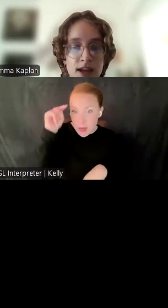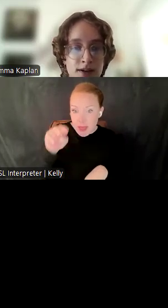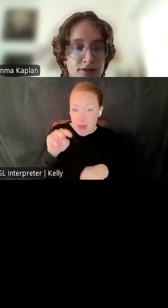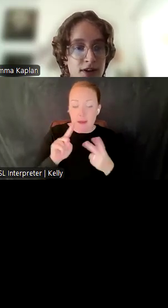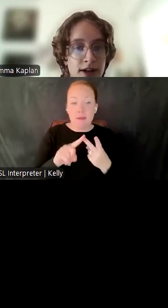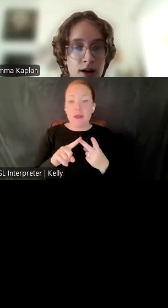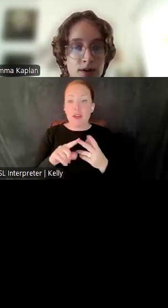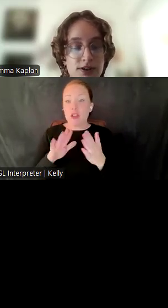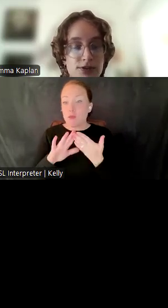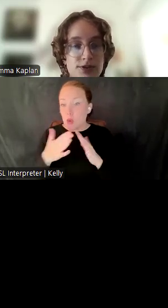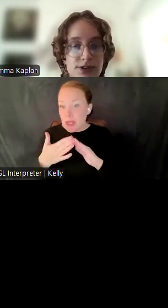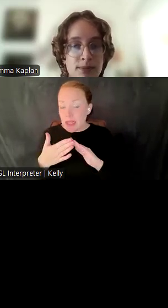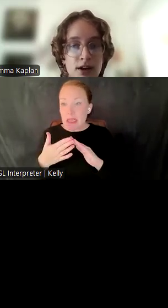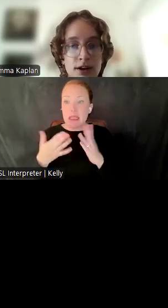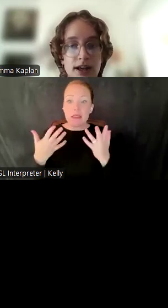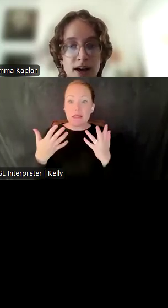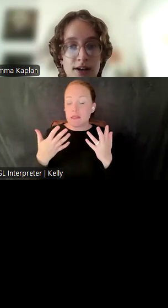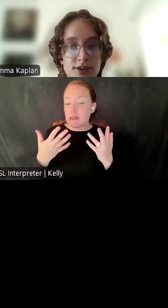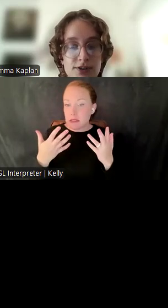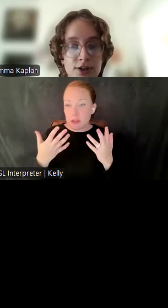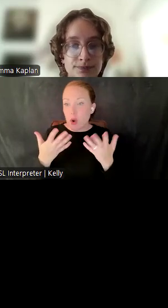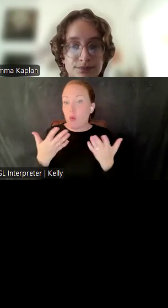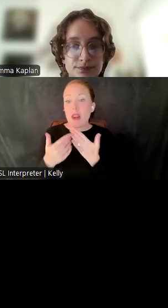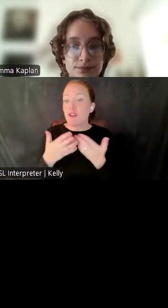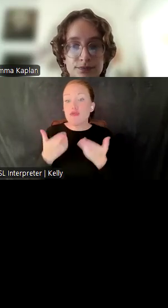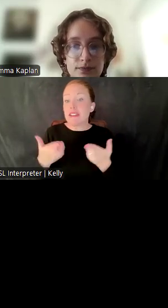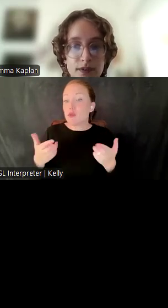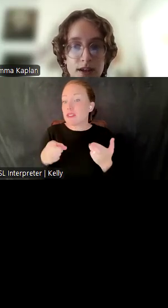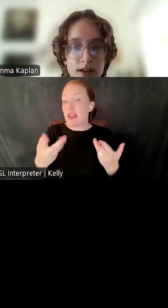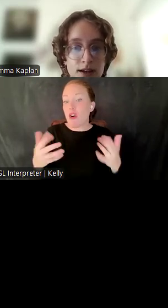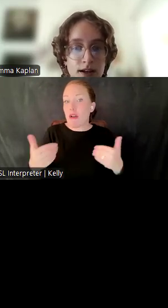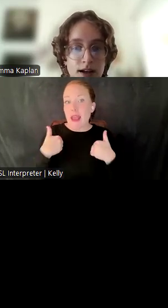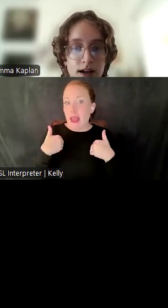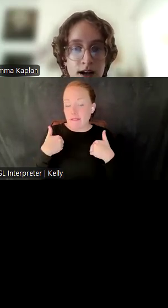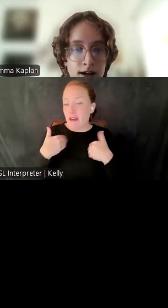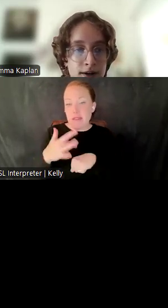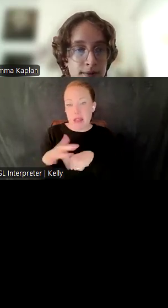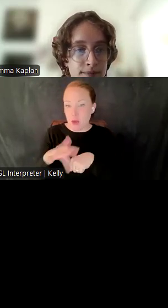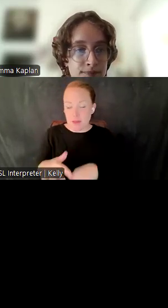community, and figuring out what resources they might already have access to.